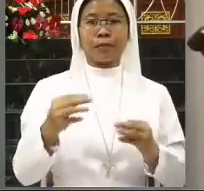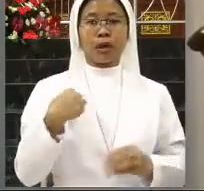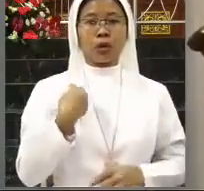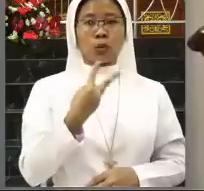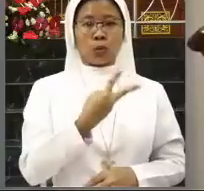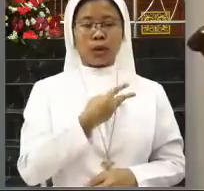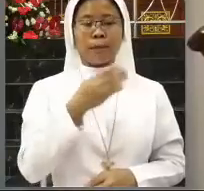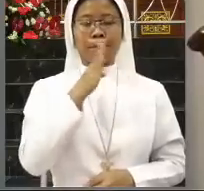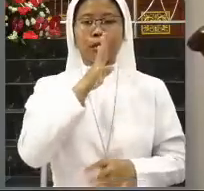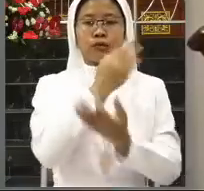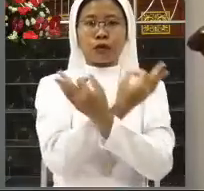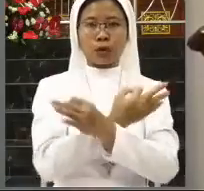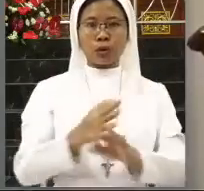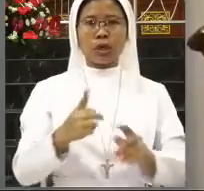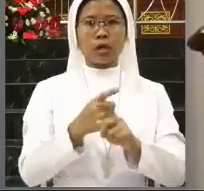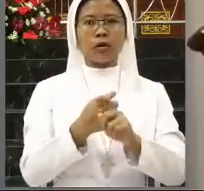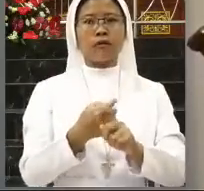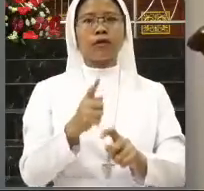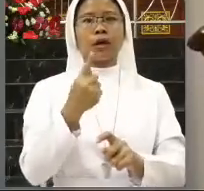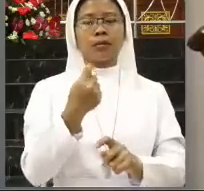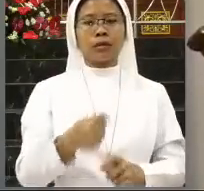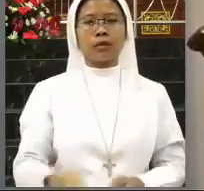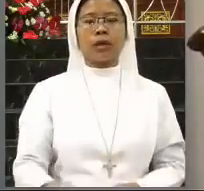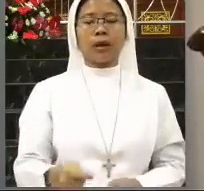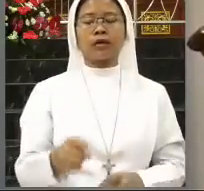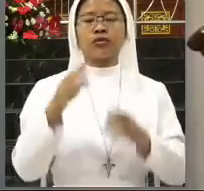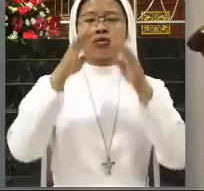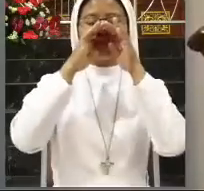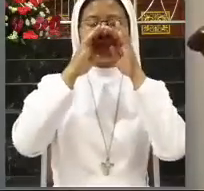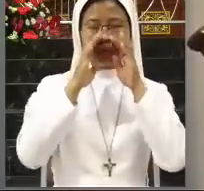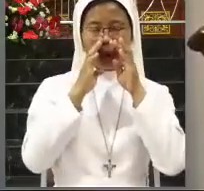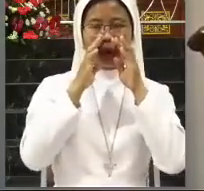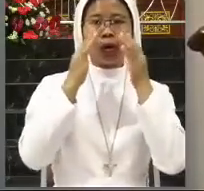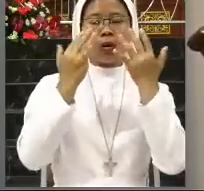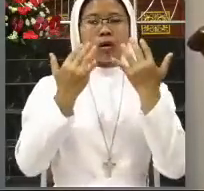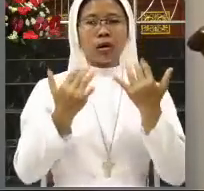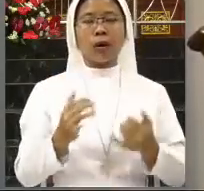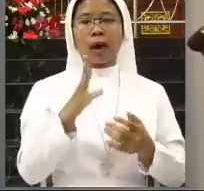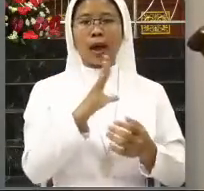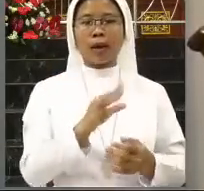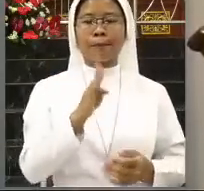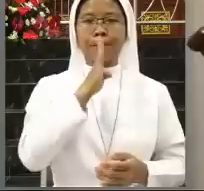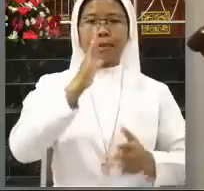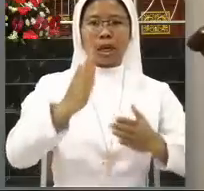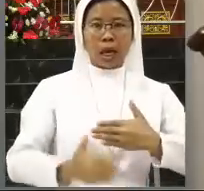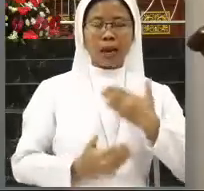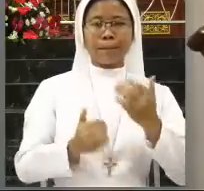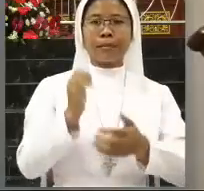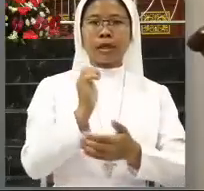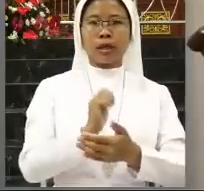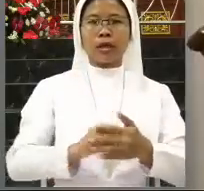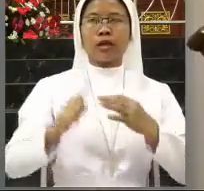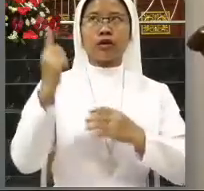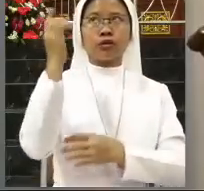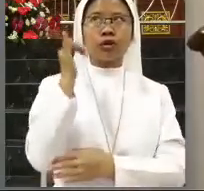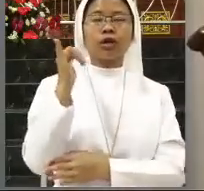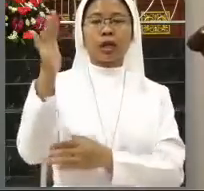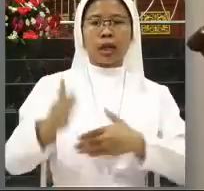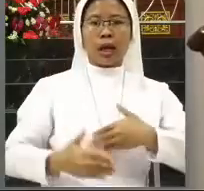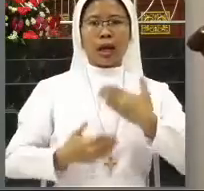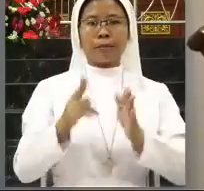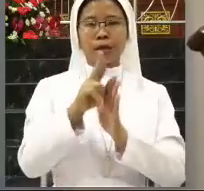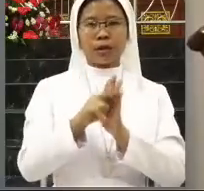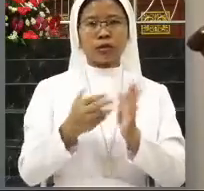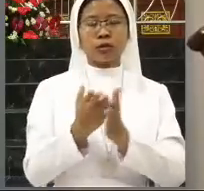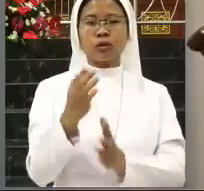be set free from the present sorrow and come to enjoy eternal happiness. Through our